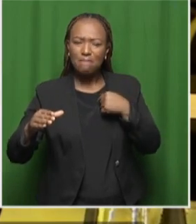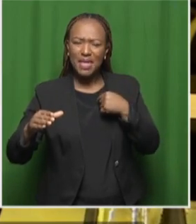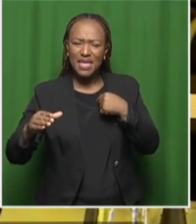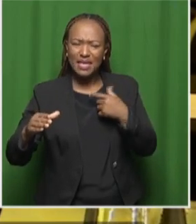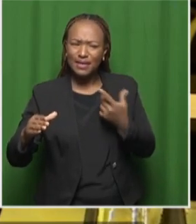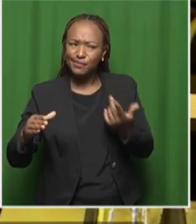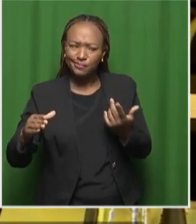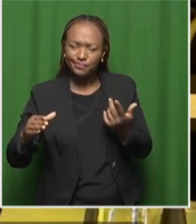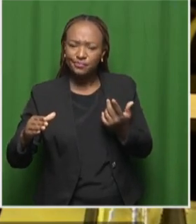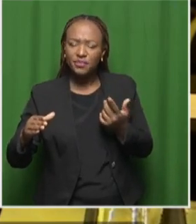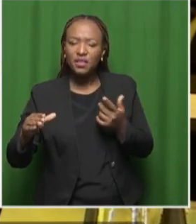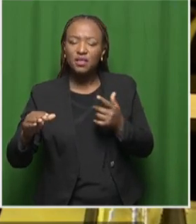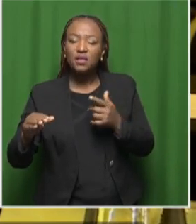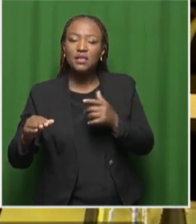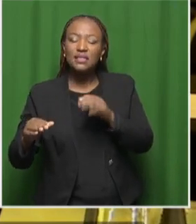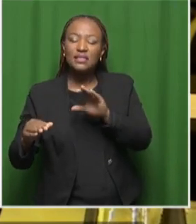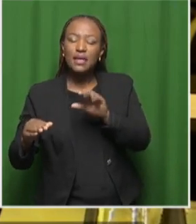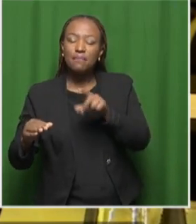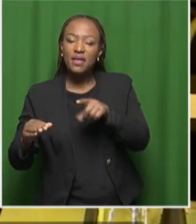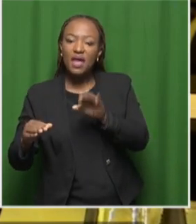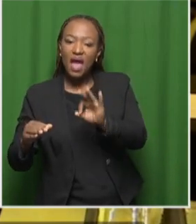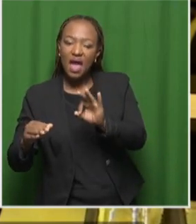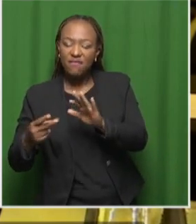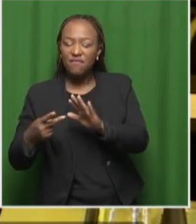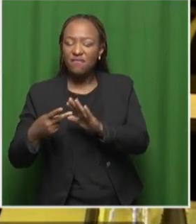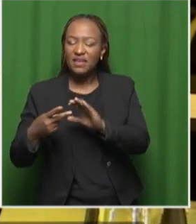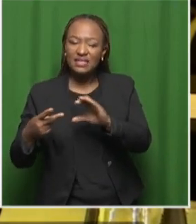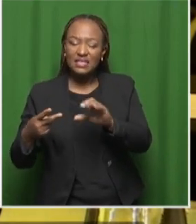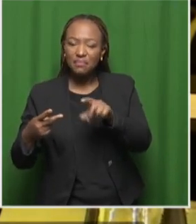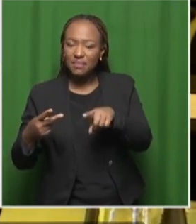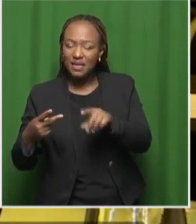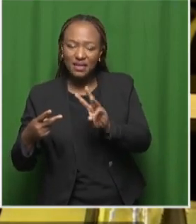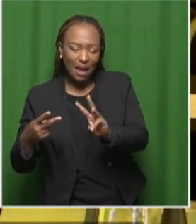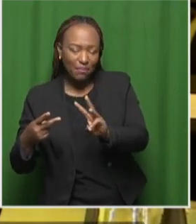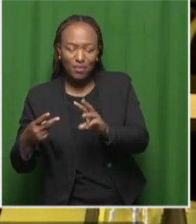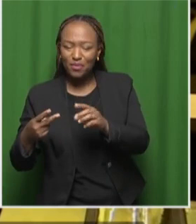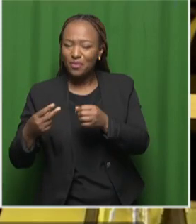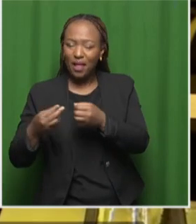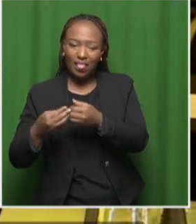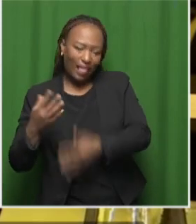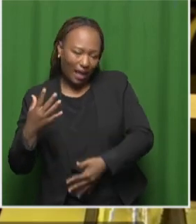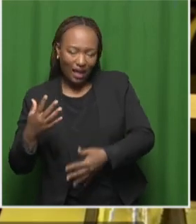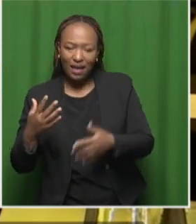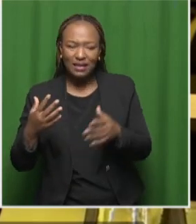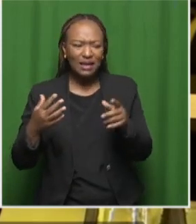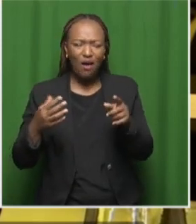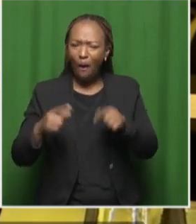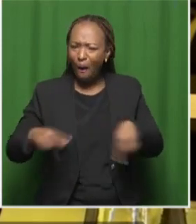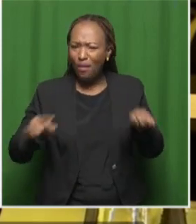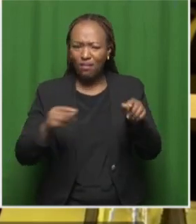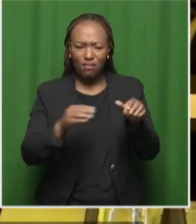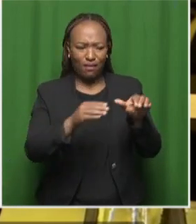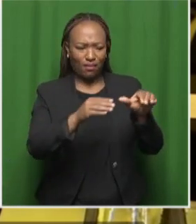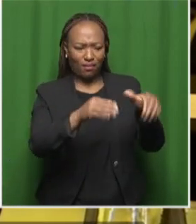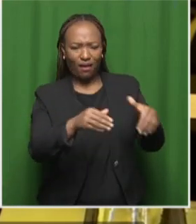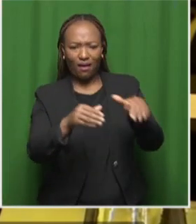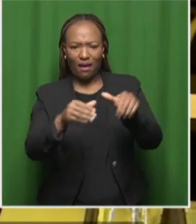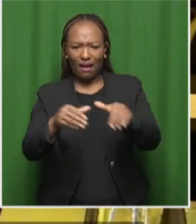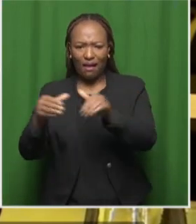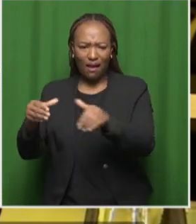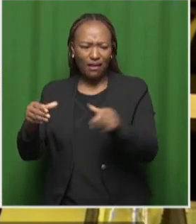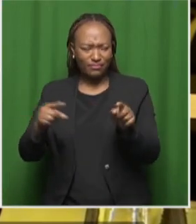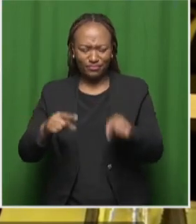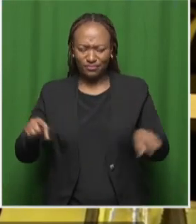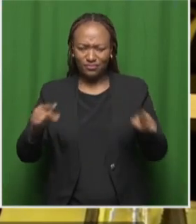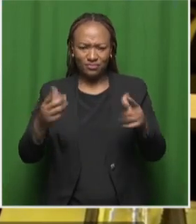the patrollers, the CPFs, the CPWs, the SAPS, but let me leave the SAPS out for a moment. When